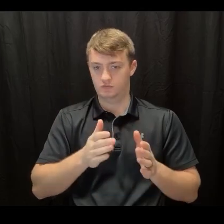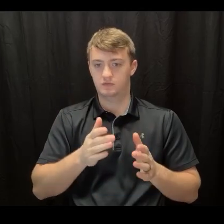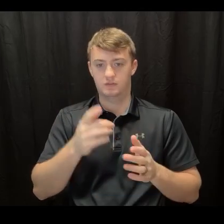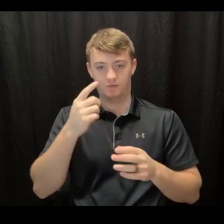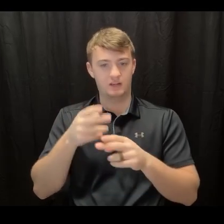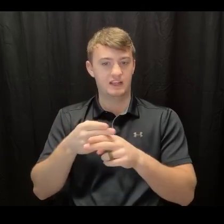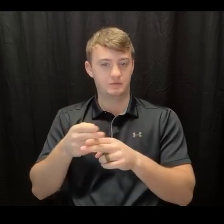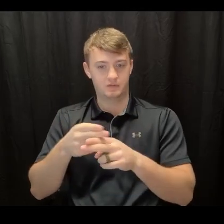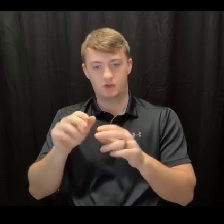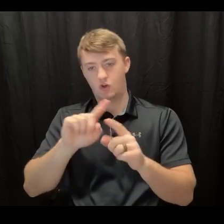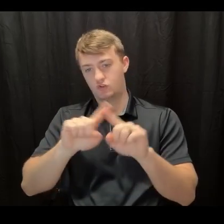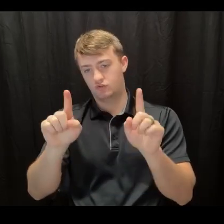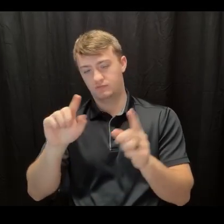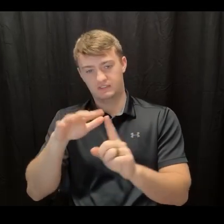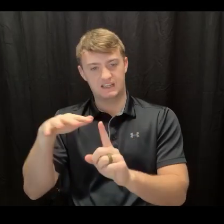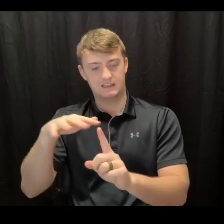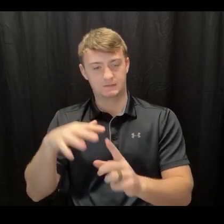educational setting.